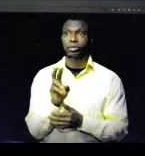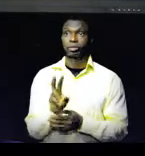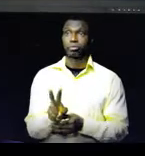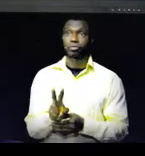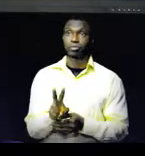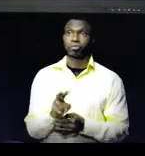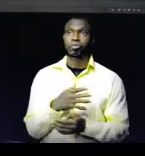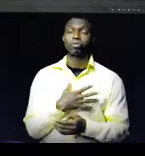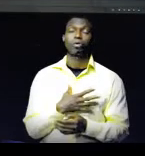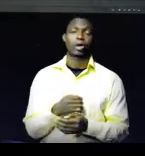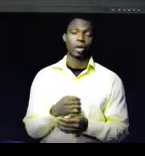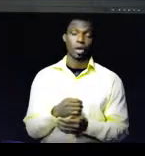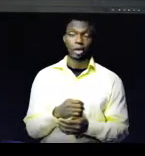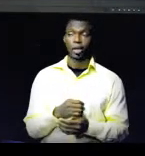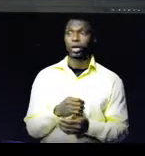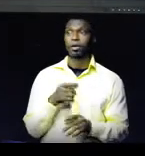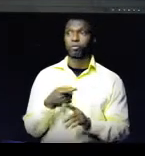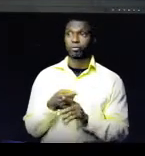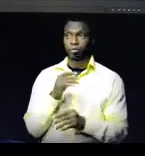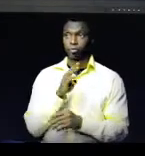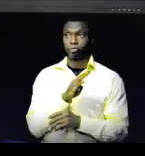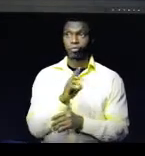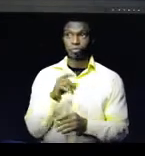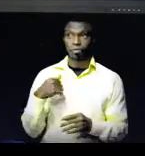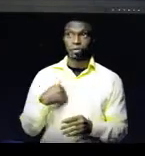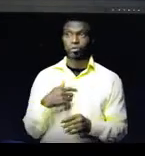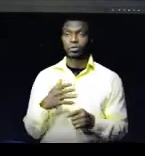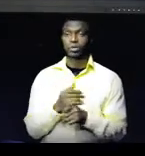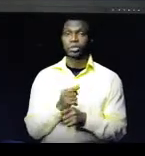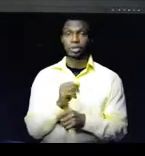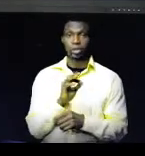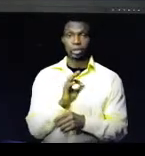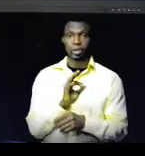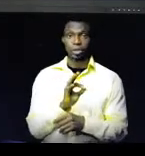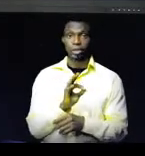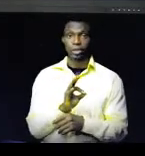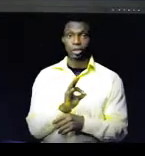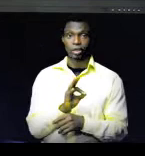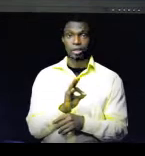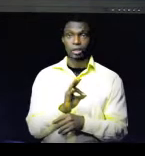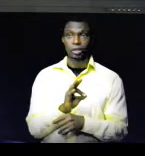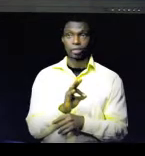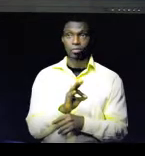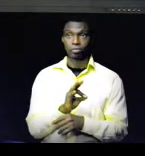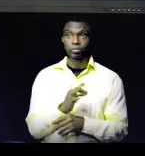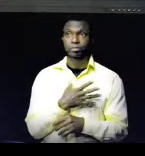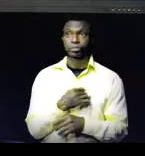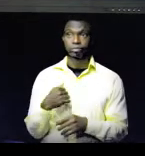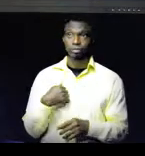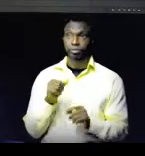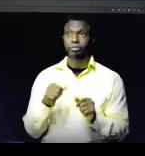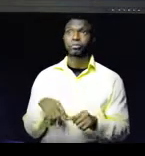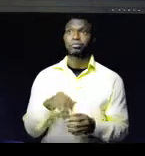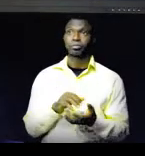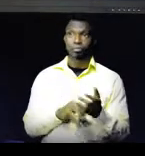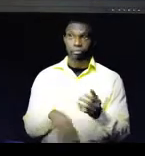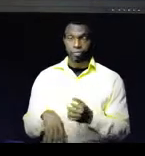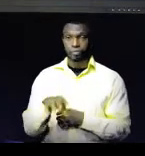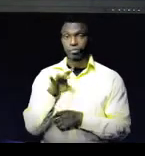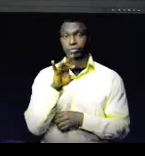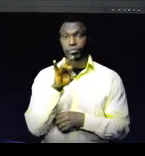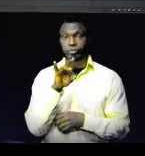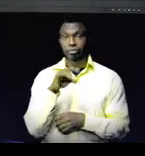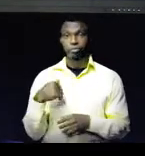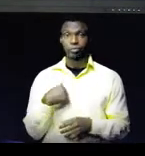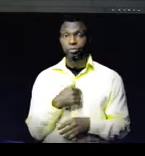32. And when we subtract 32 from 41, we get 9. Now from 9, we can subtract 8.